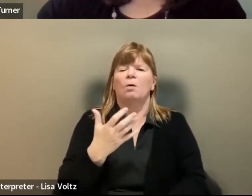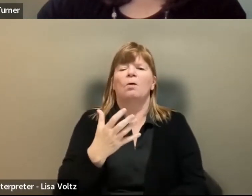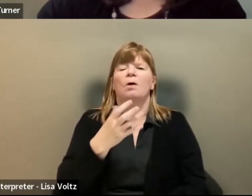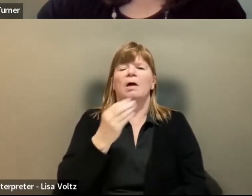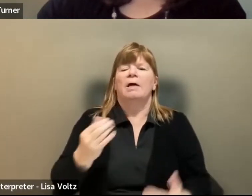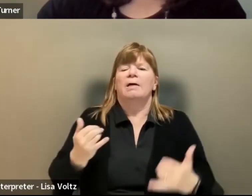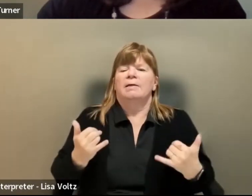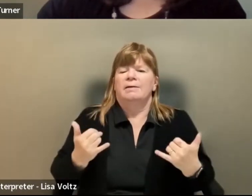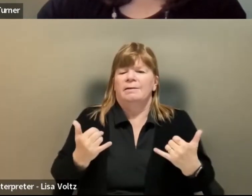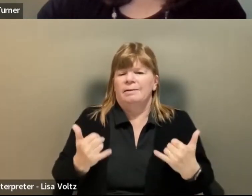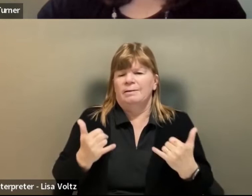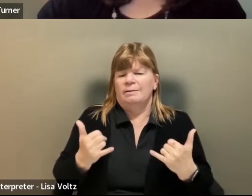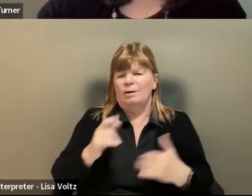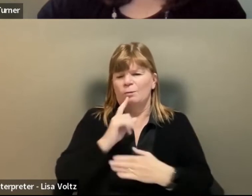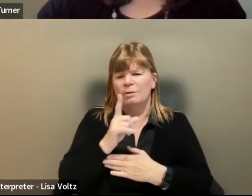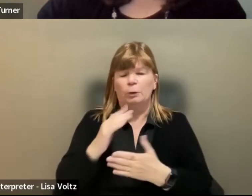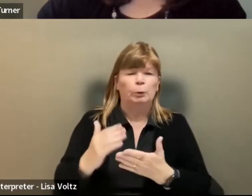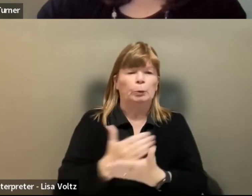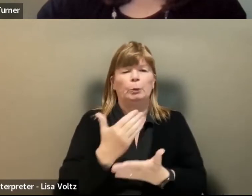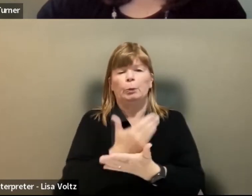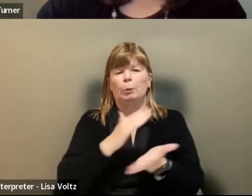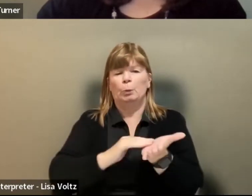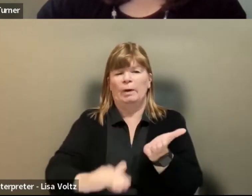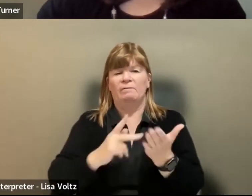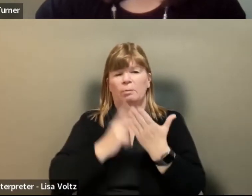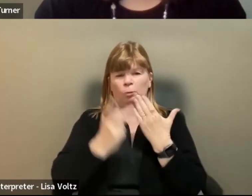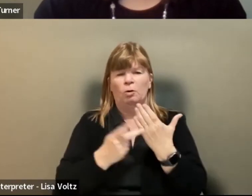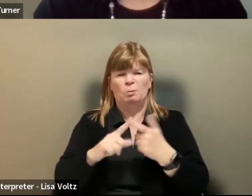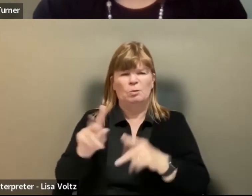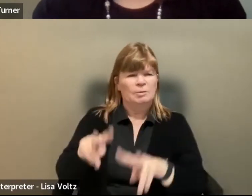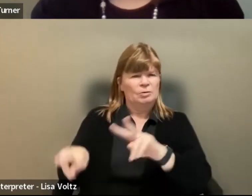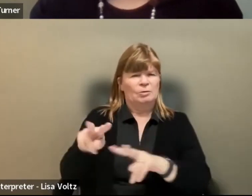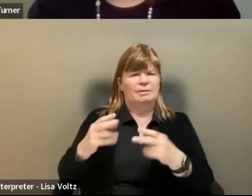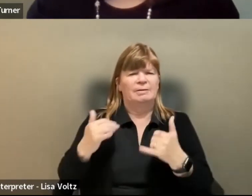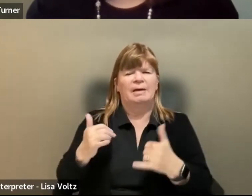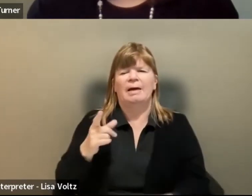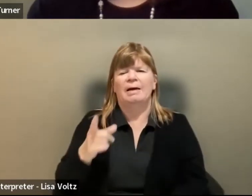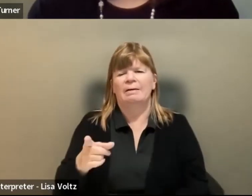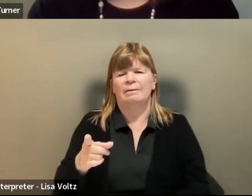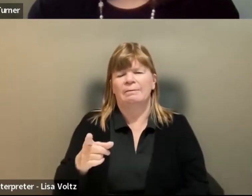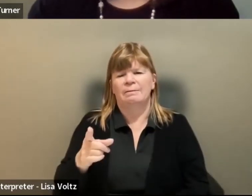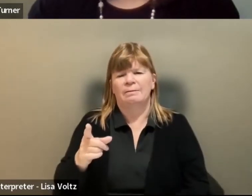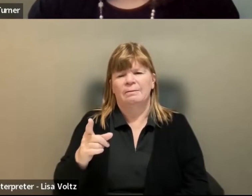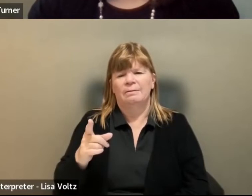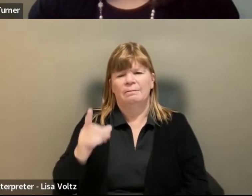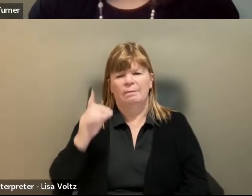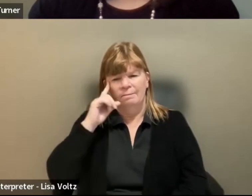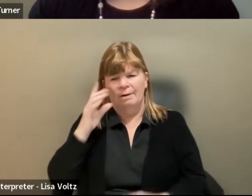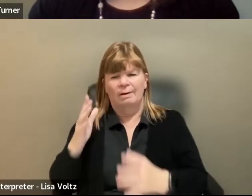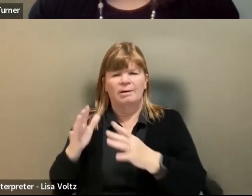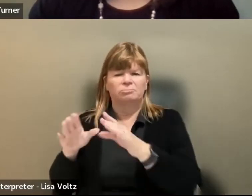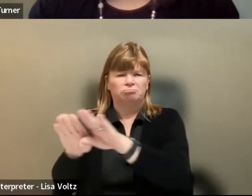are the new waiver program that we are looking at. We thought shutting down,